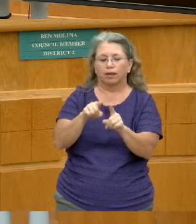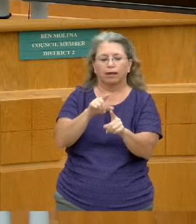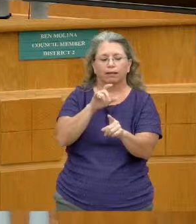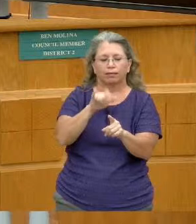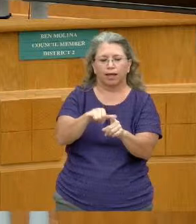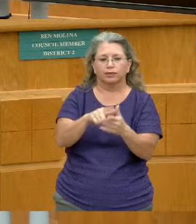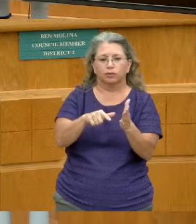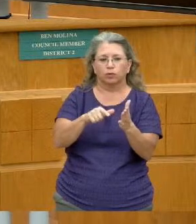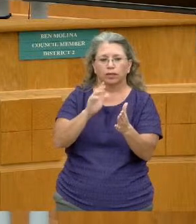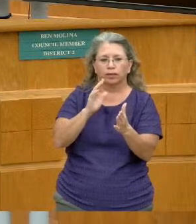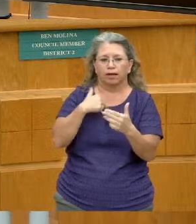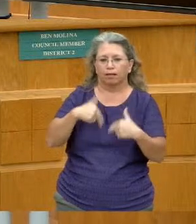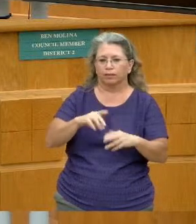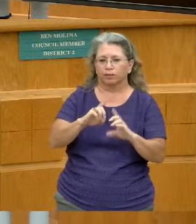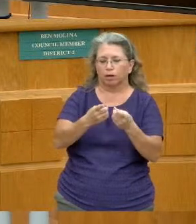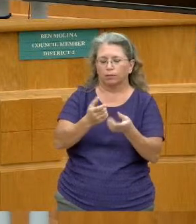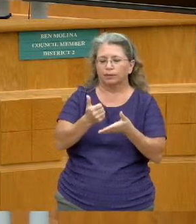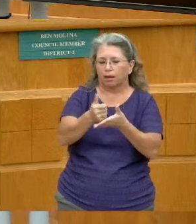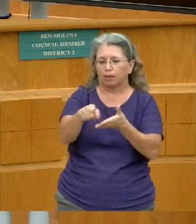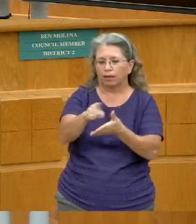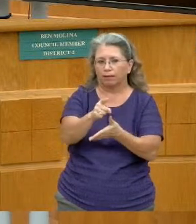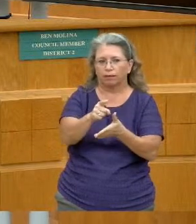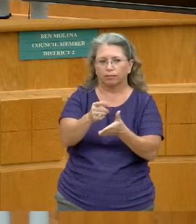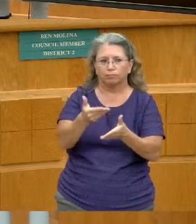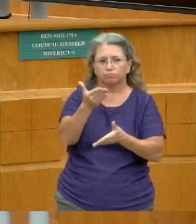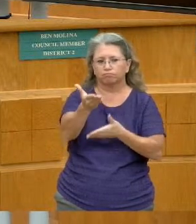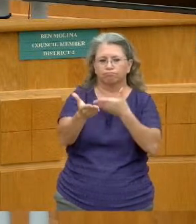type of thing. Thank you. You're welcome.